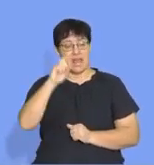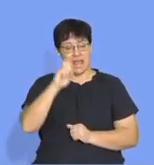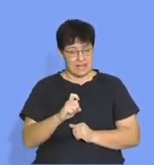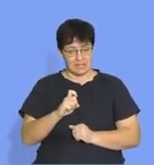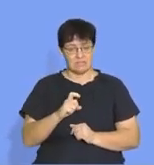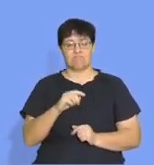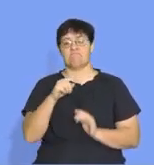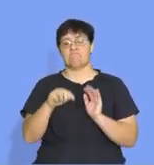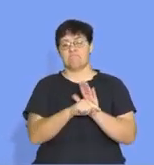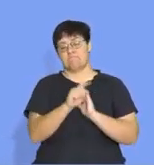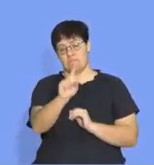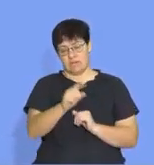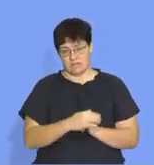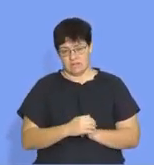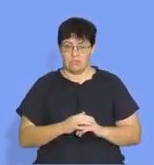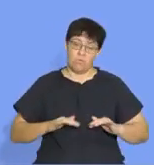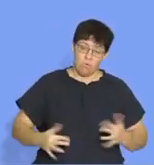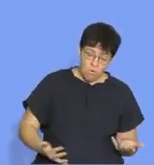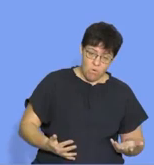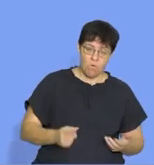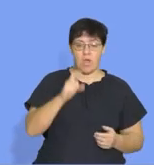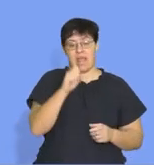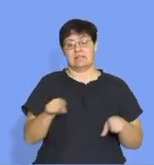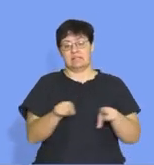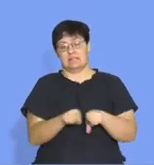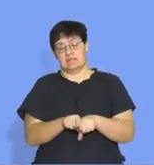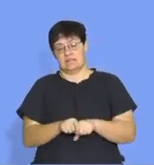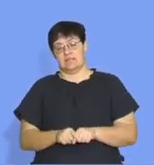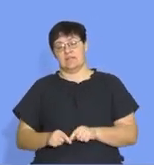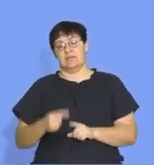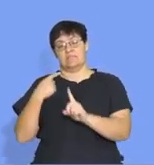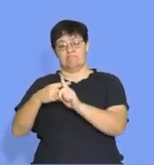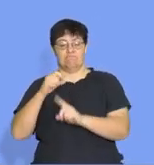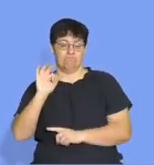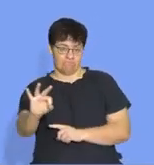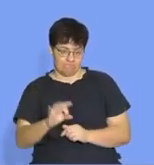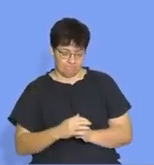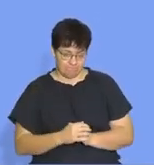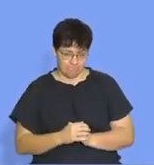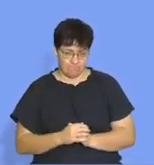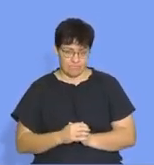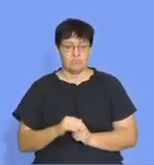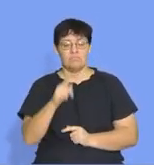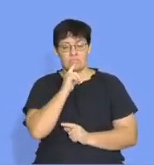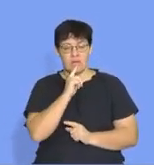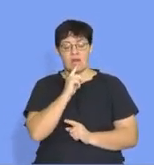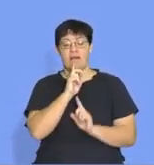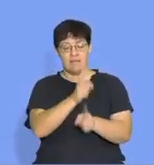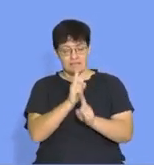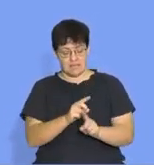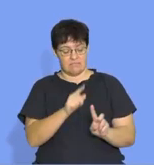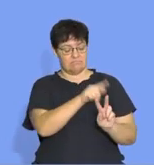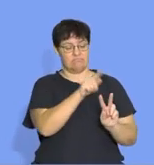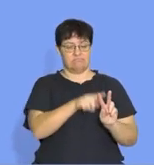1, or my x will be equal to a positive 3. And those will be my two solutions for